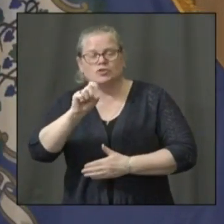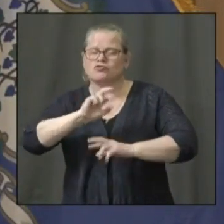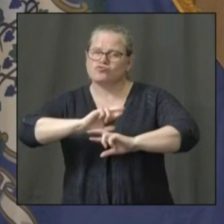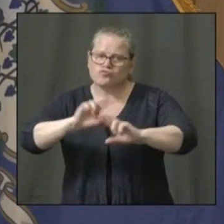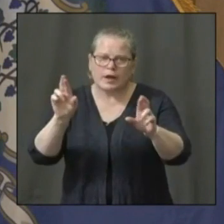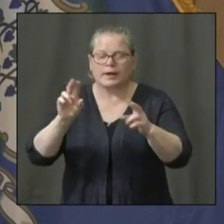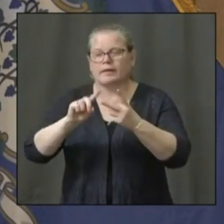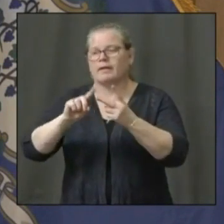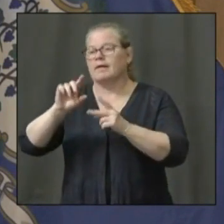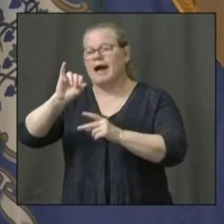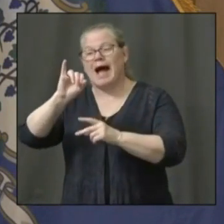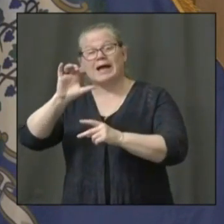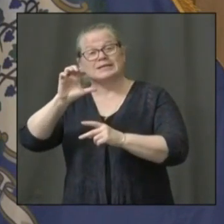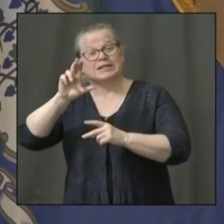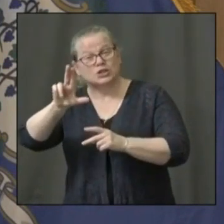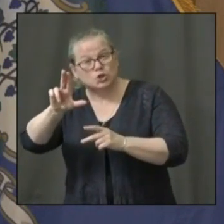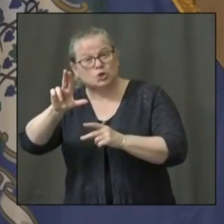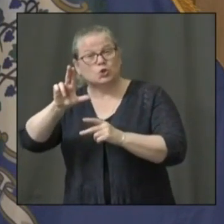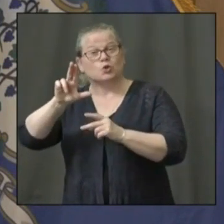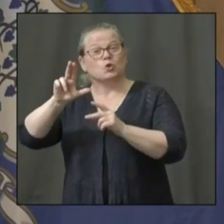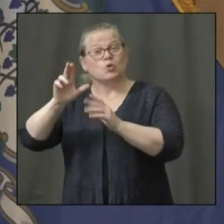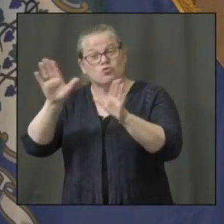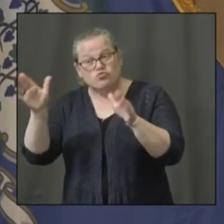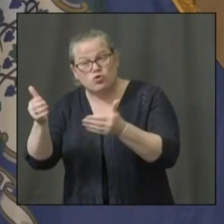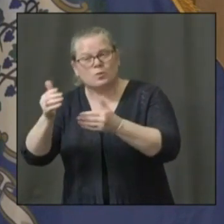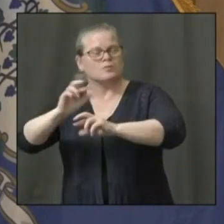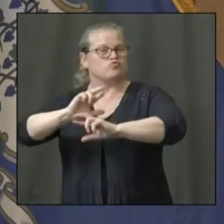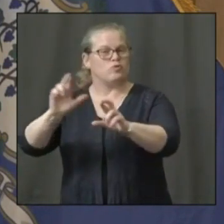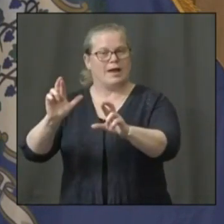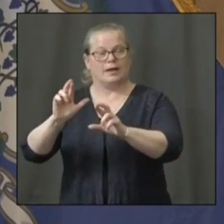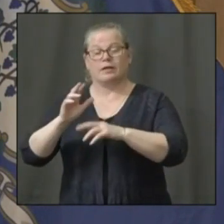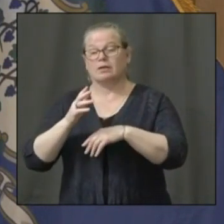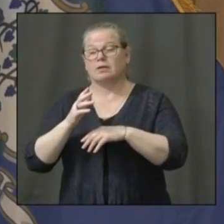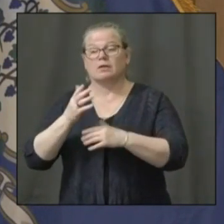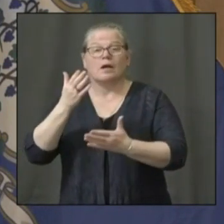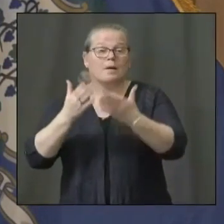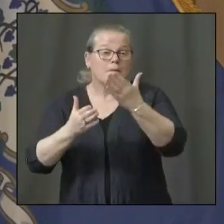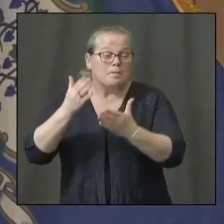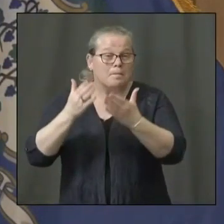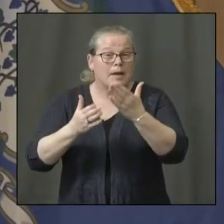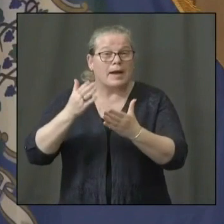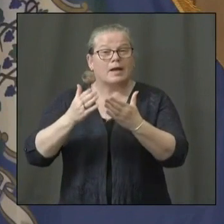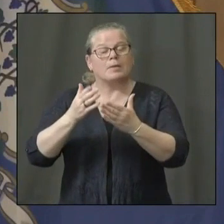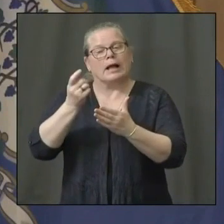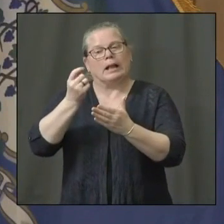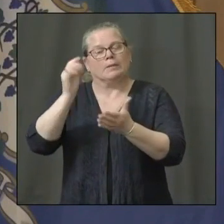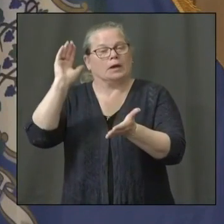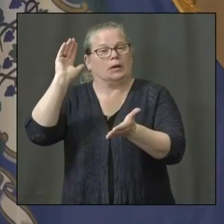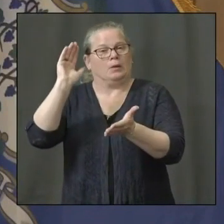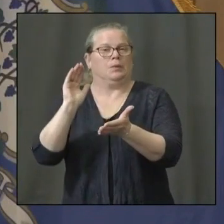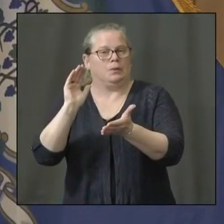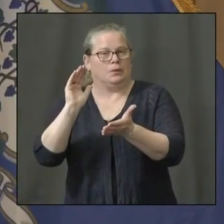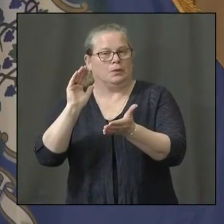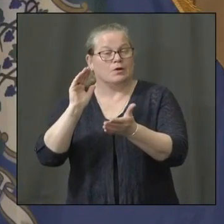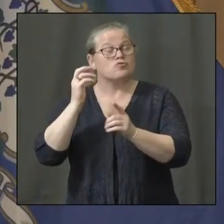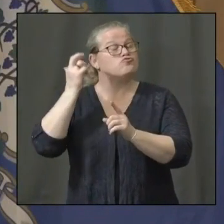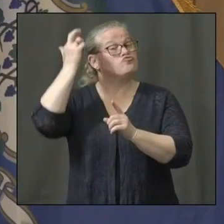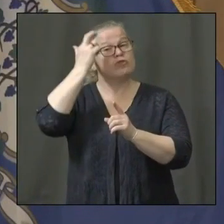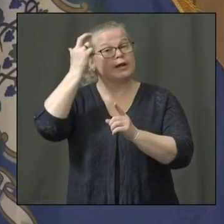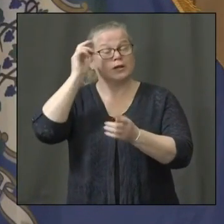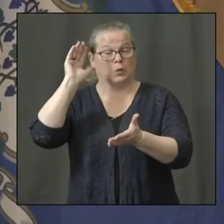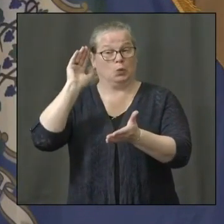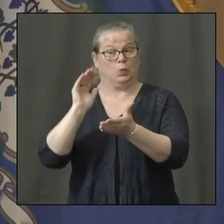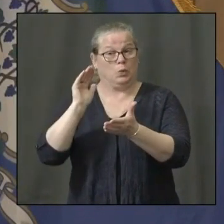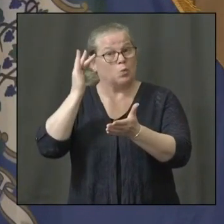ICU rooms for you. It means that that peak may be somewhat mitigated, only thanks to your strict